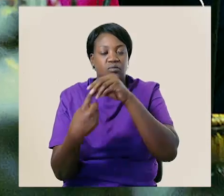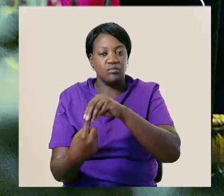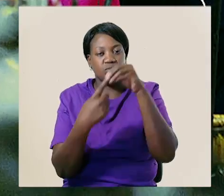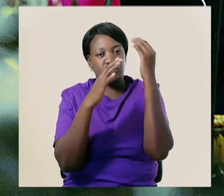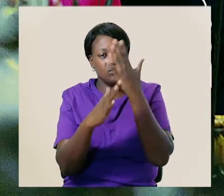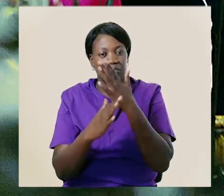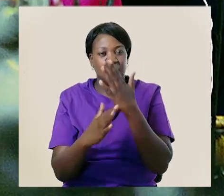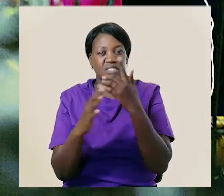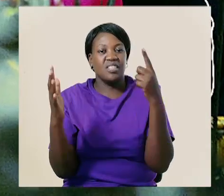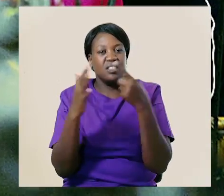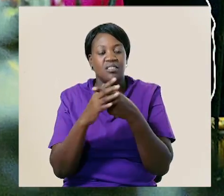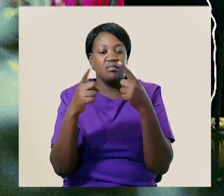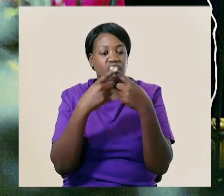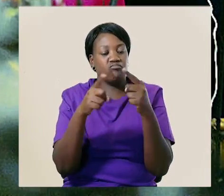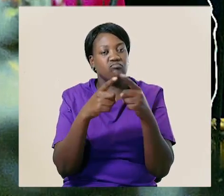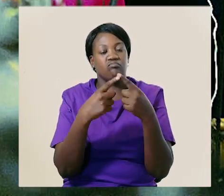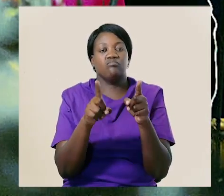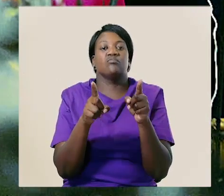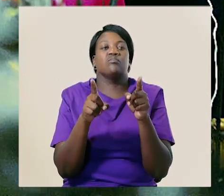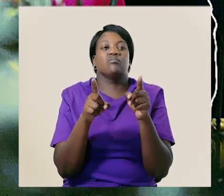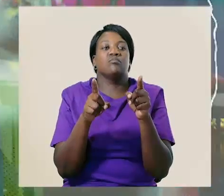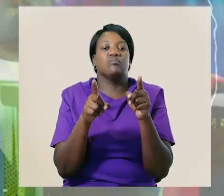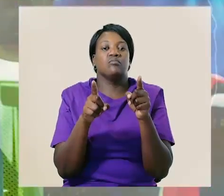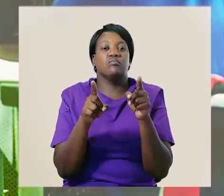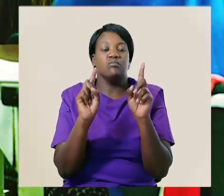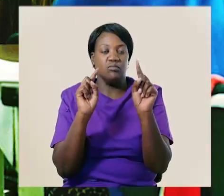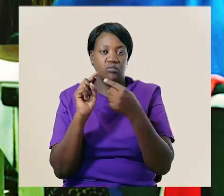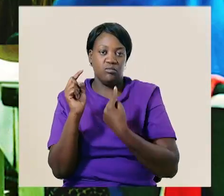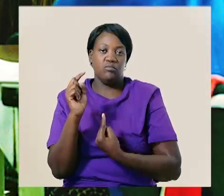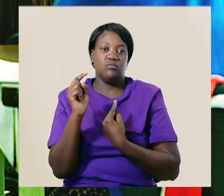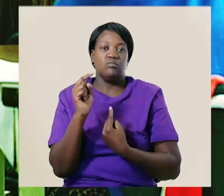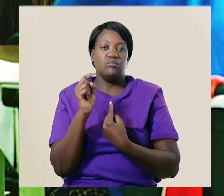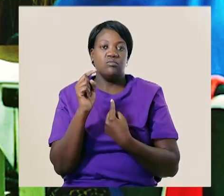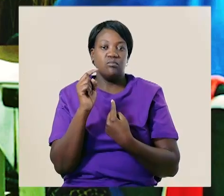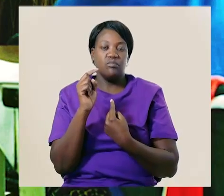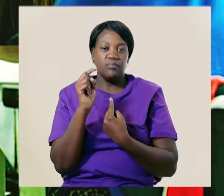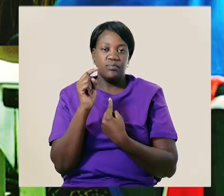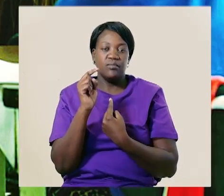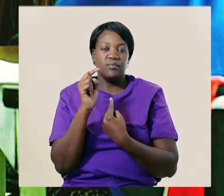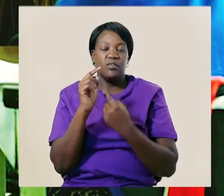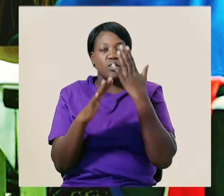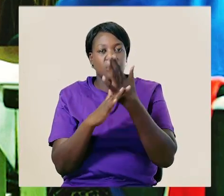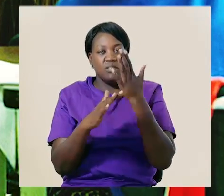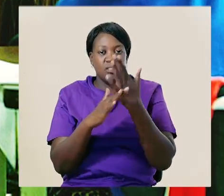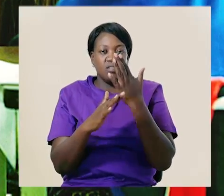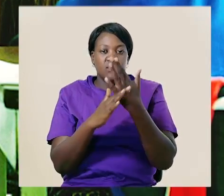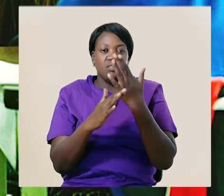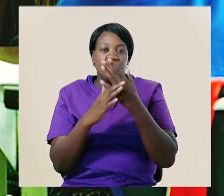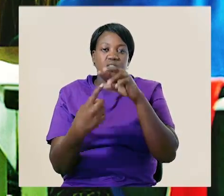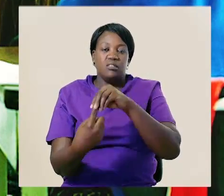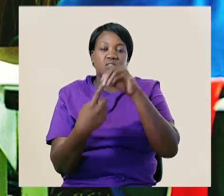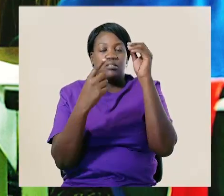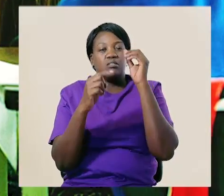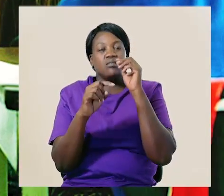Specialization can take place in different ways. Individual. An individual performs a specific task.